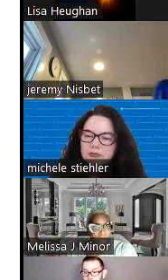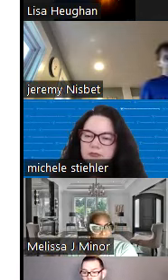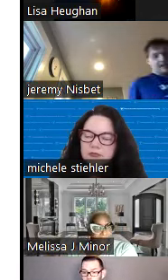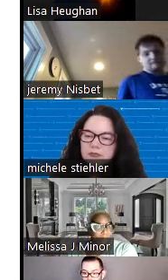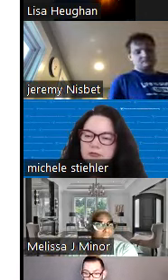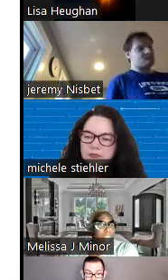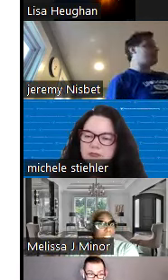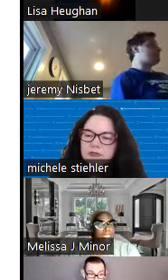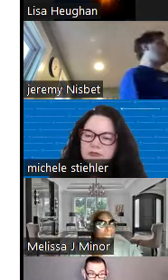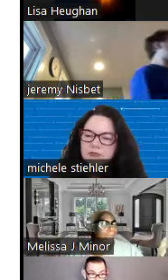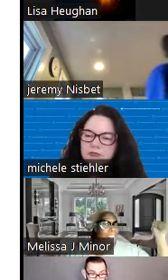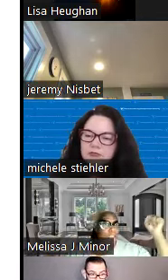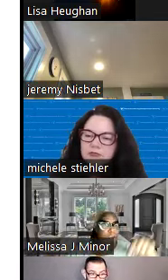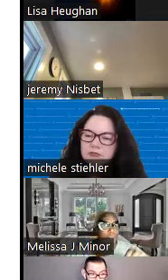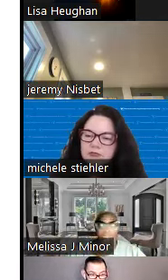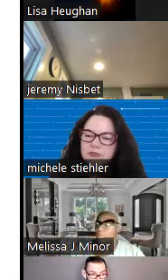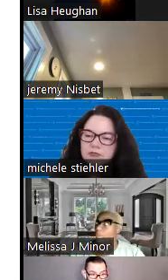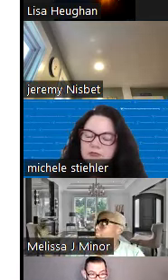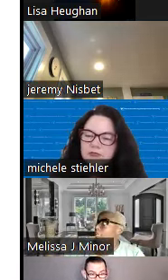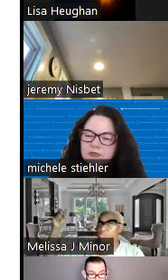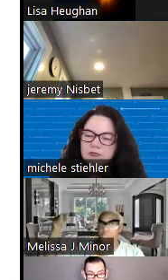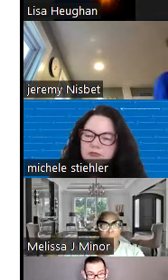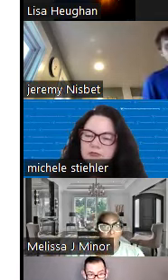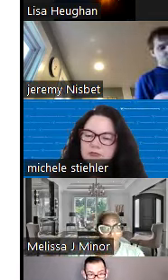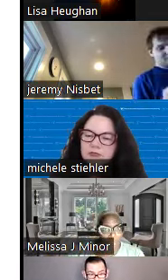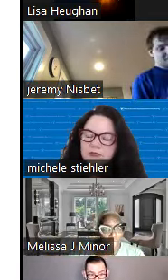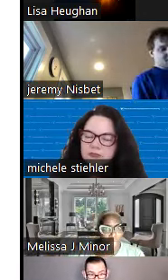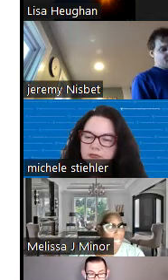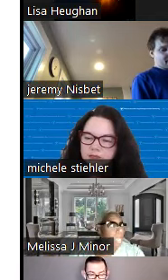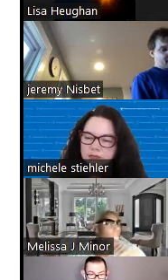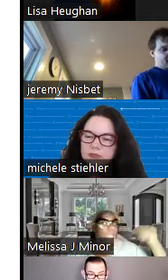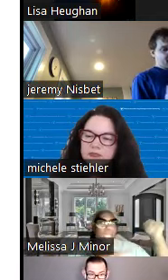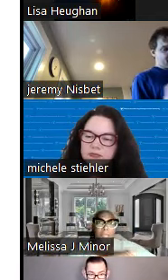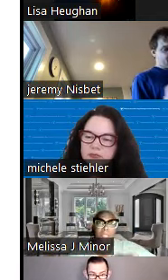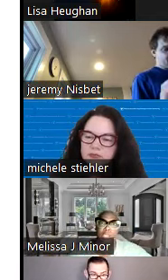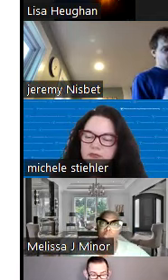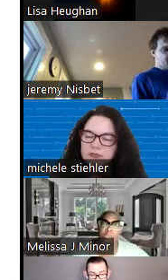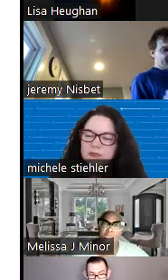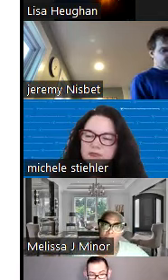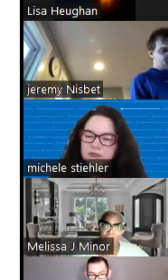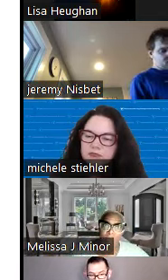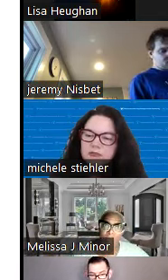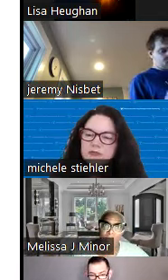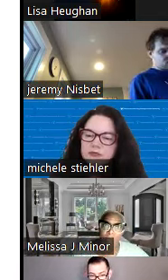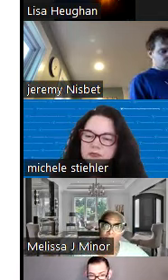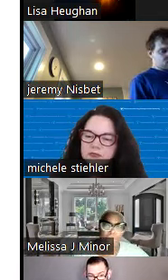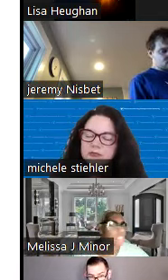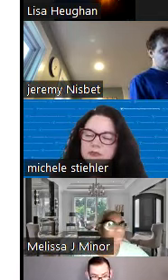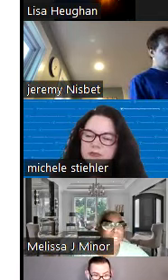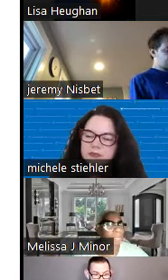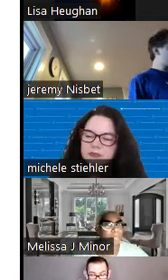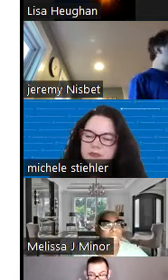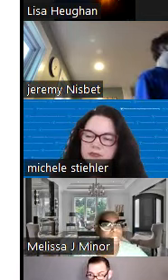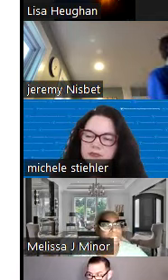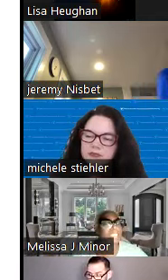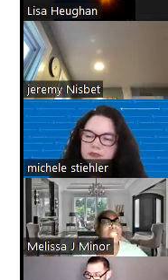from the ride is not going to get out of their office and take a trip down 138 and come and see where we live, don't